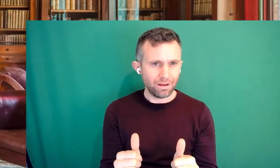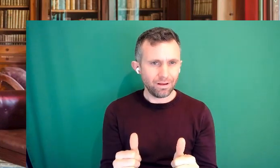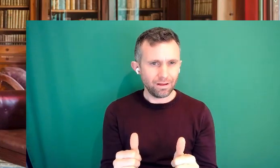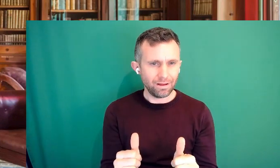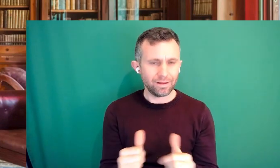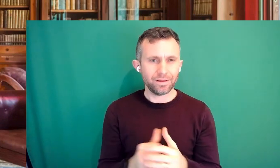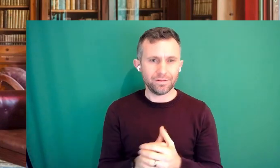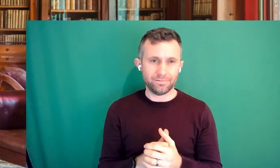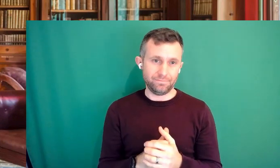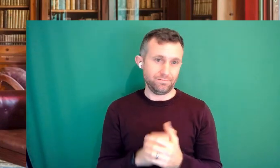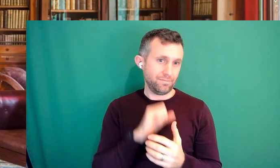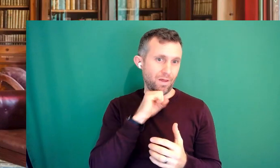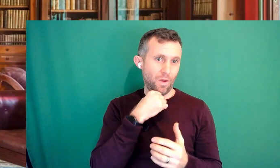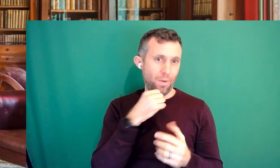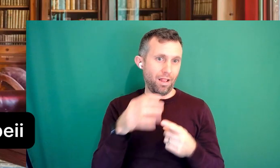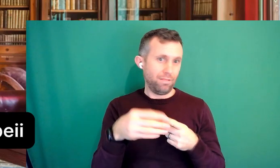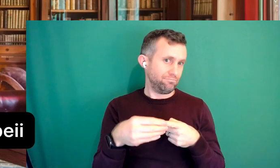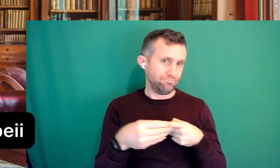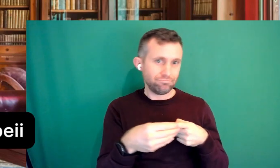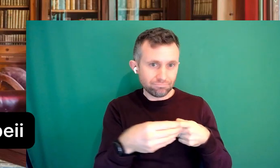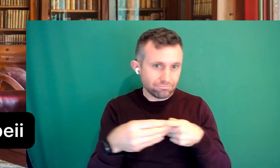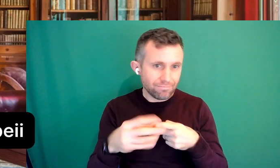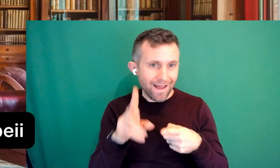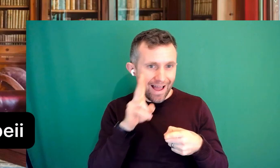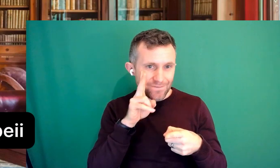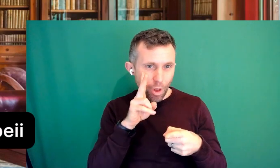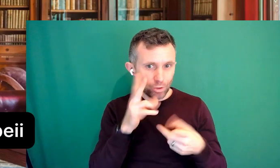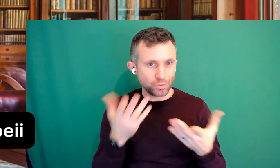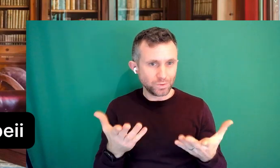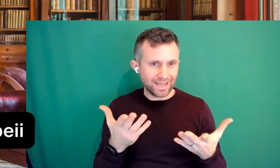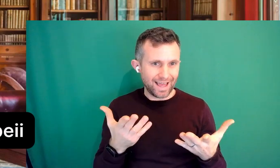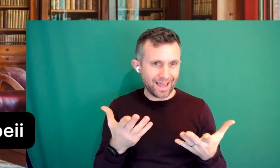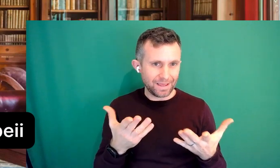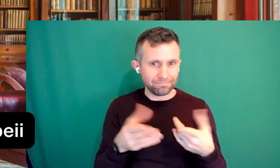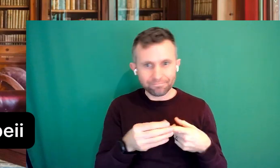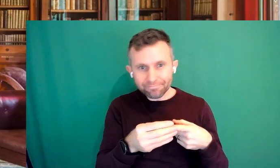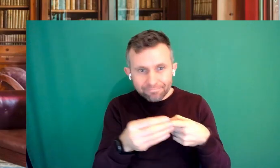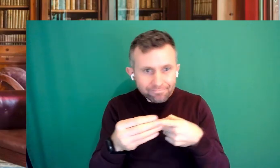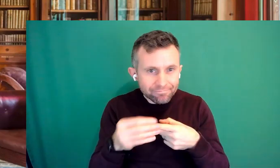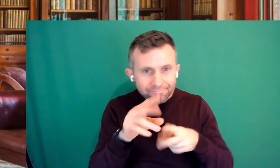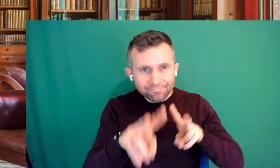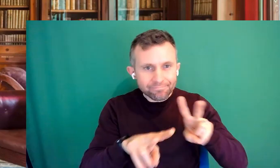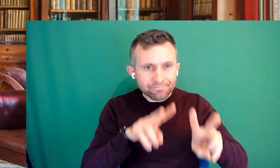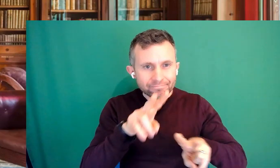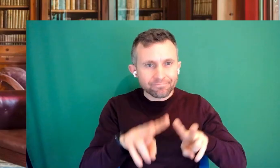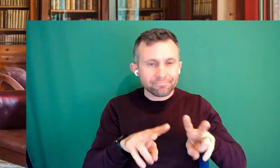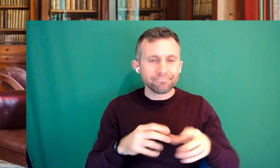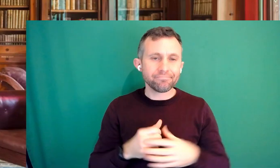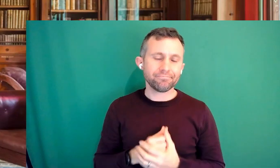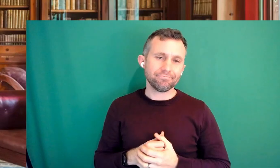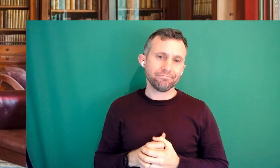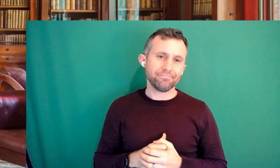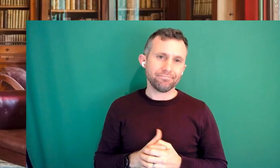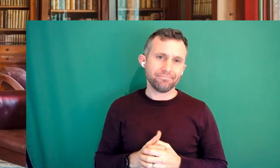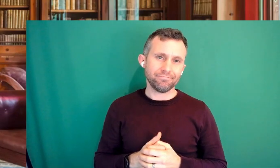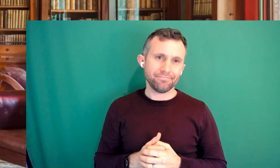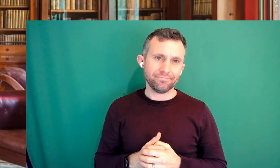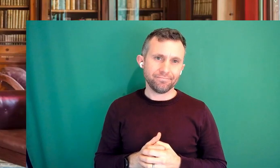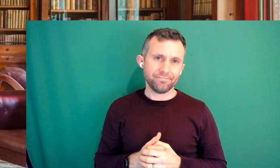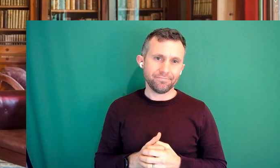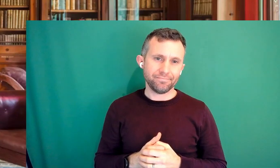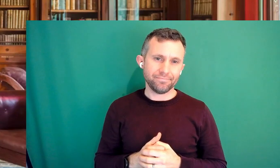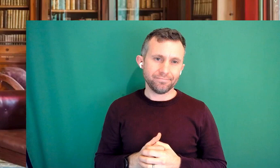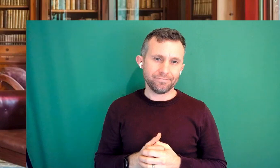called Pompeian red, inspired by the red found in wall paintings in Pompeii. There are two original